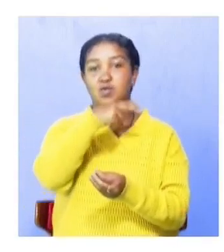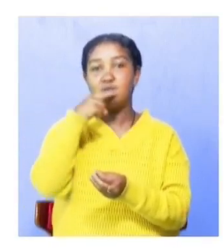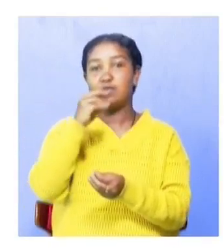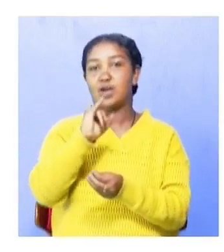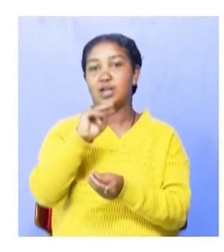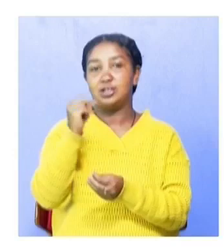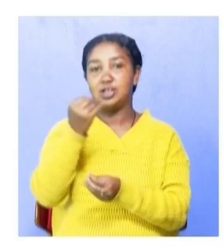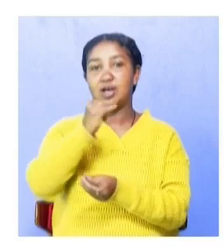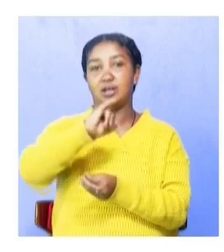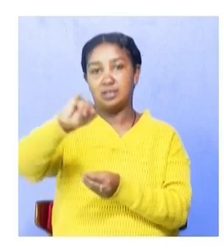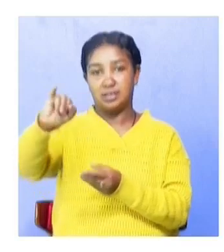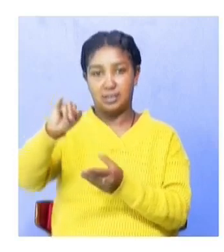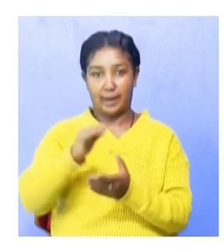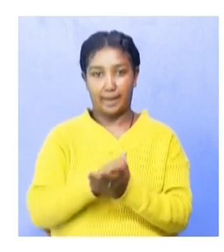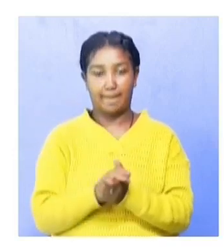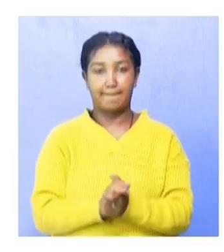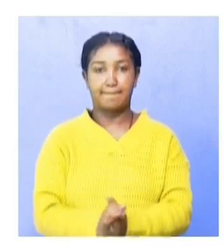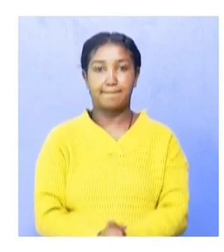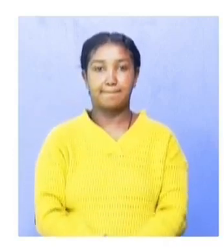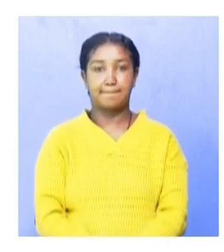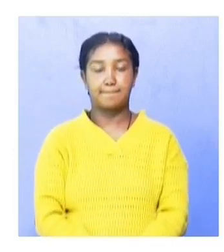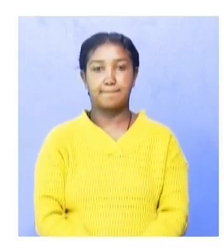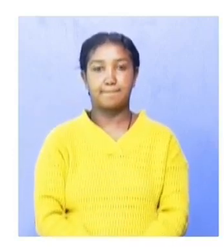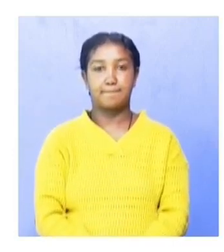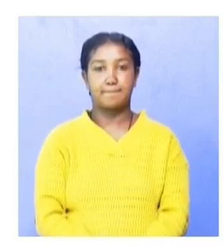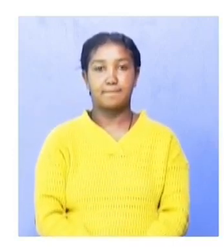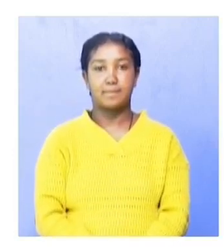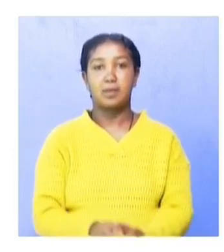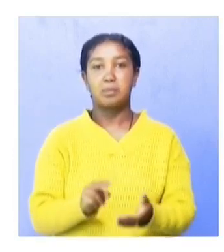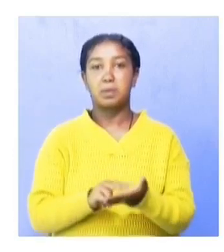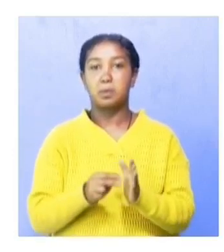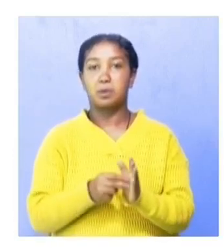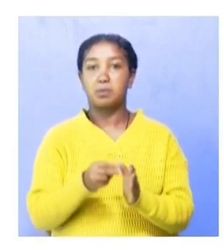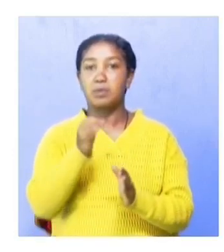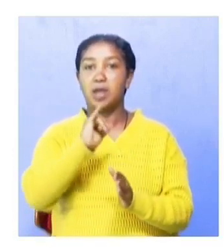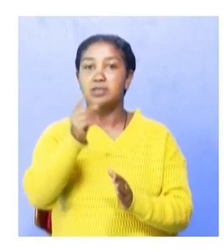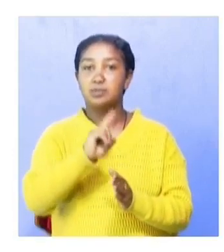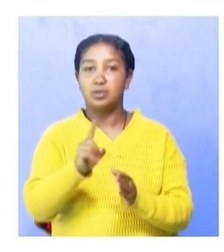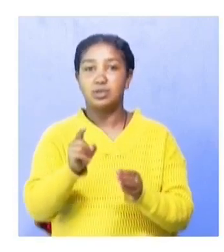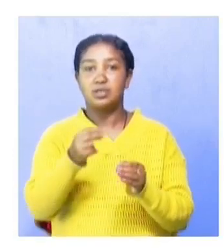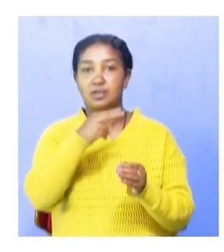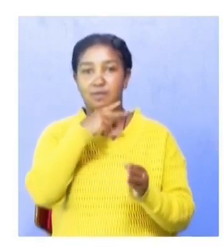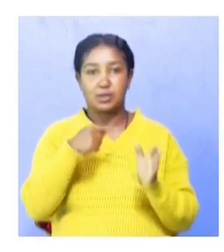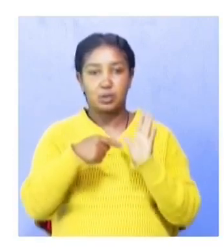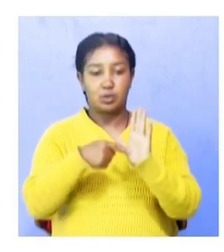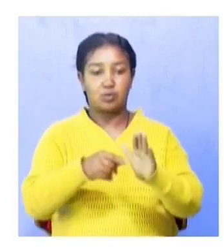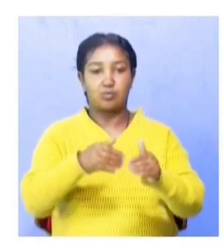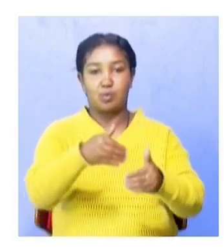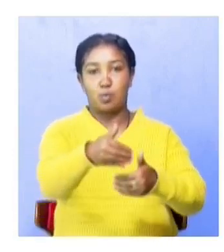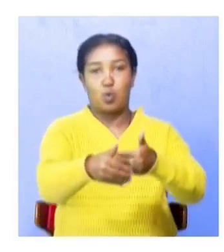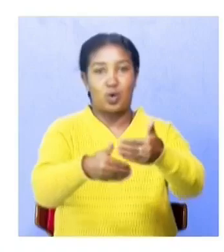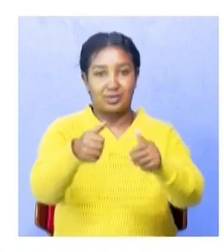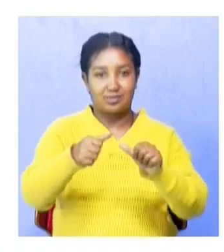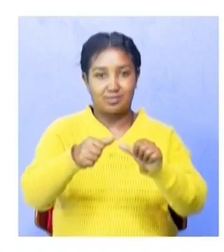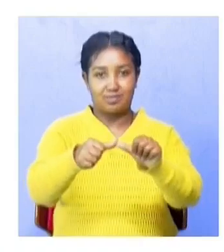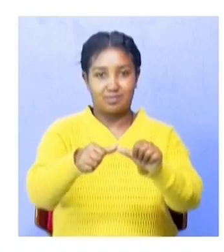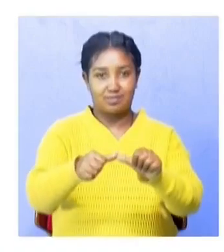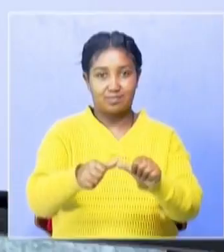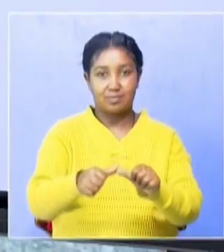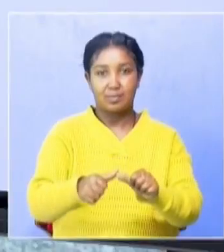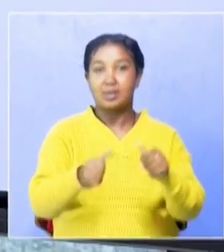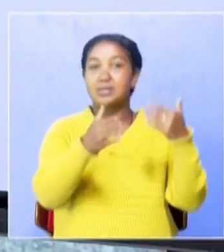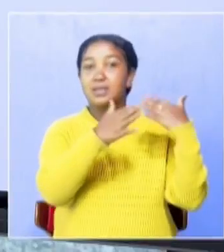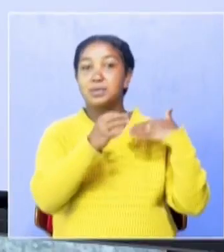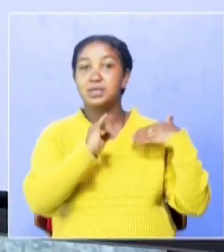ing. Verb ing means the verb which shows progress. What if the